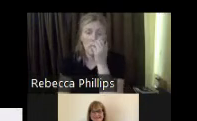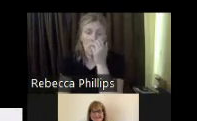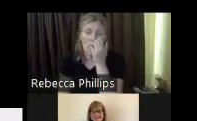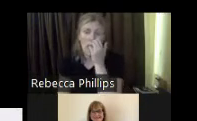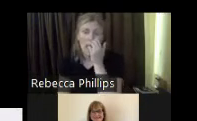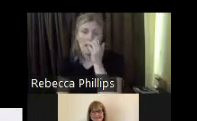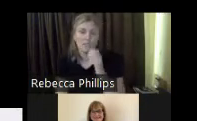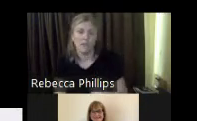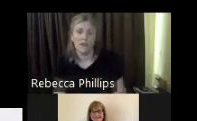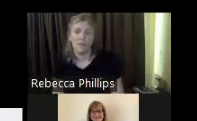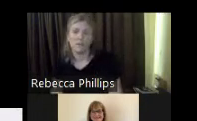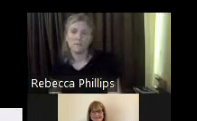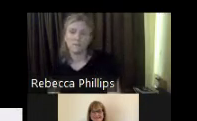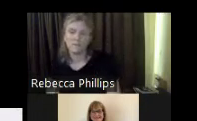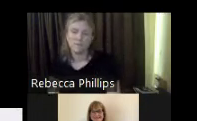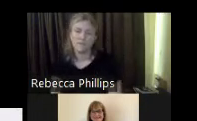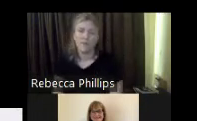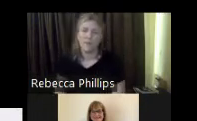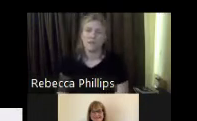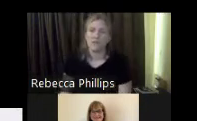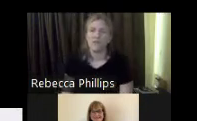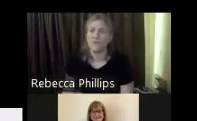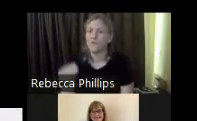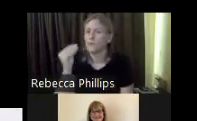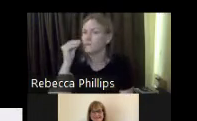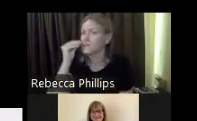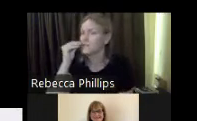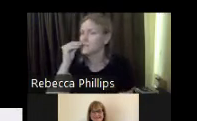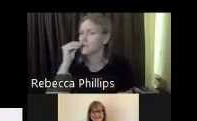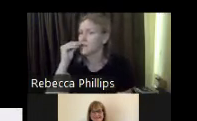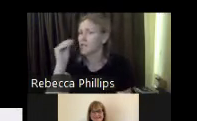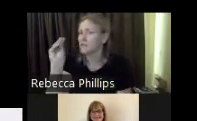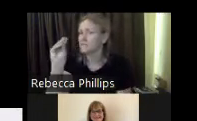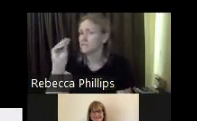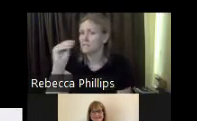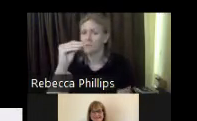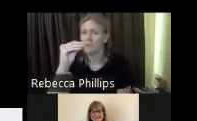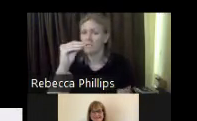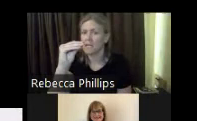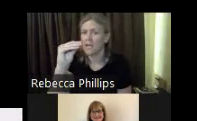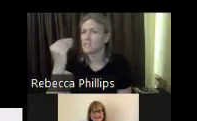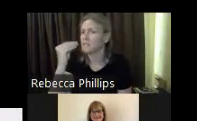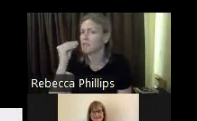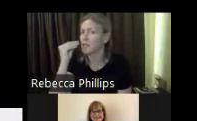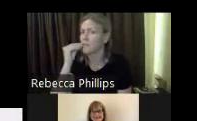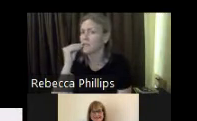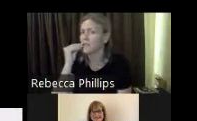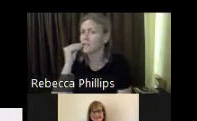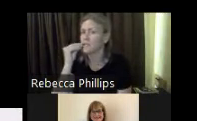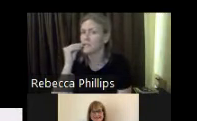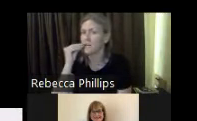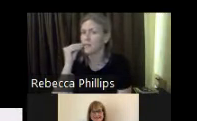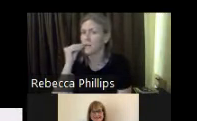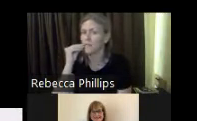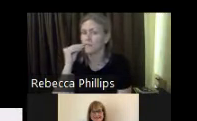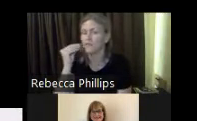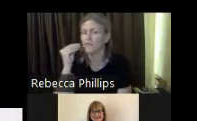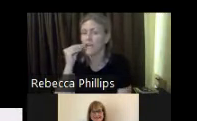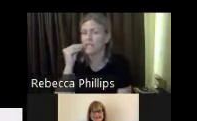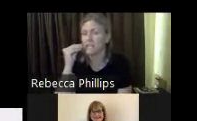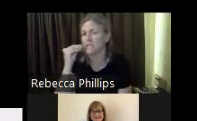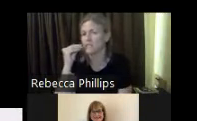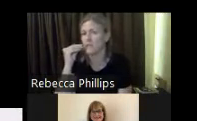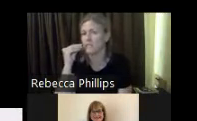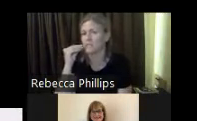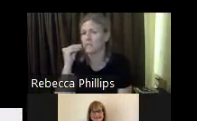them. So help. So food is just you're taking your pinched hand and putting it to the side of your mouth. You don't have